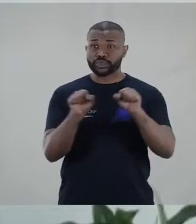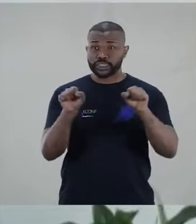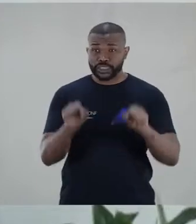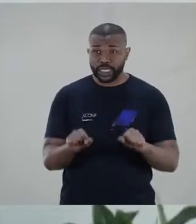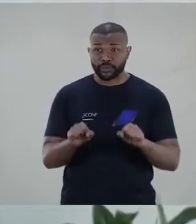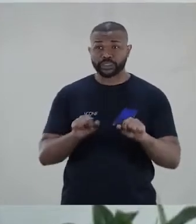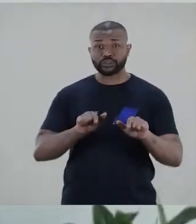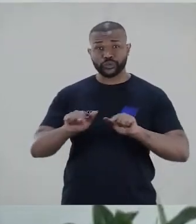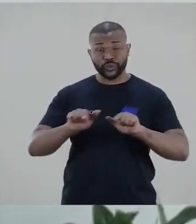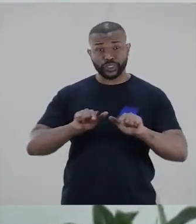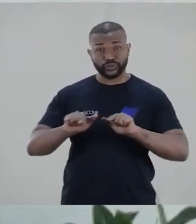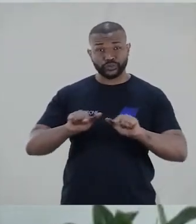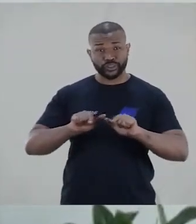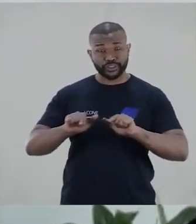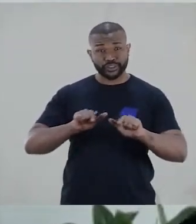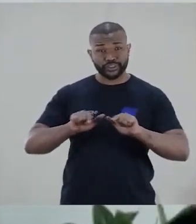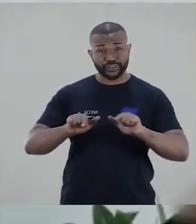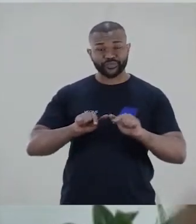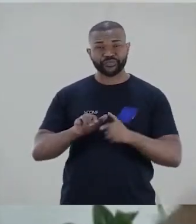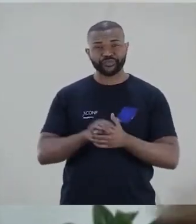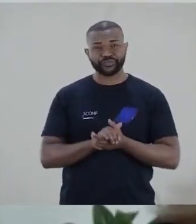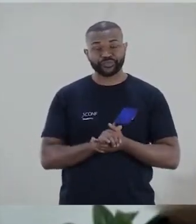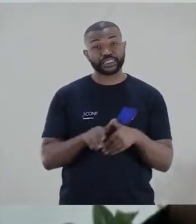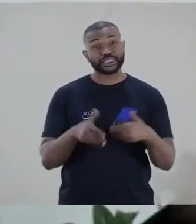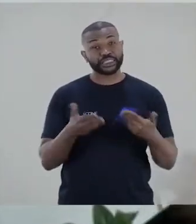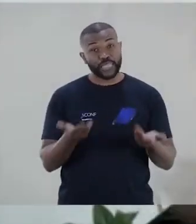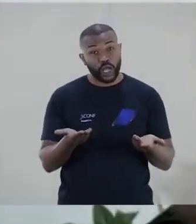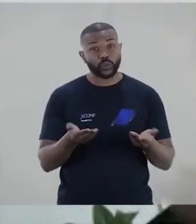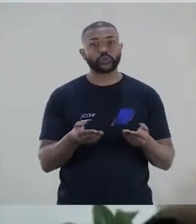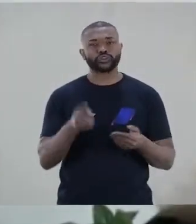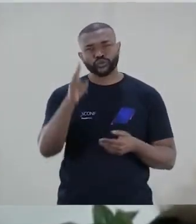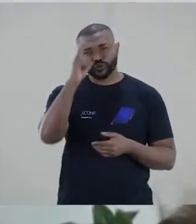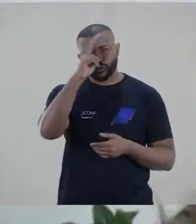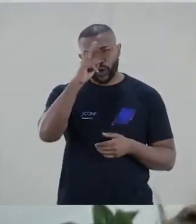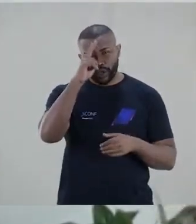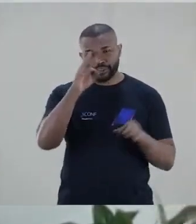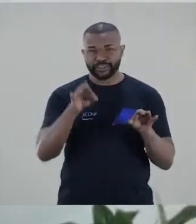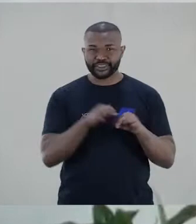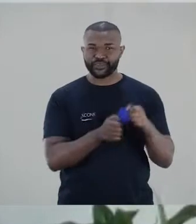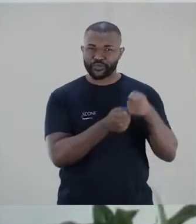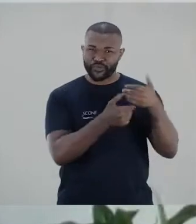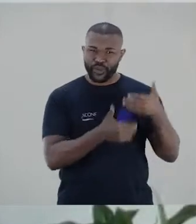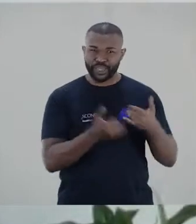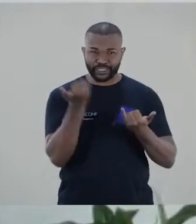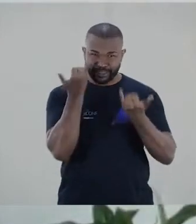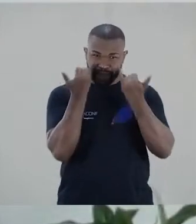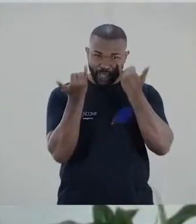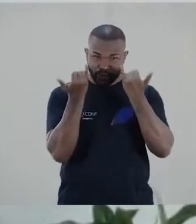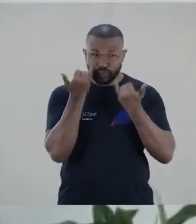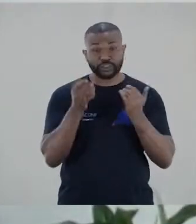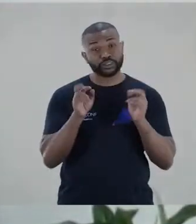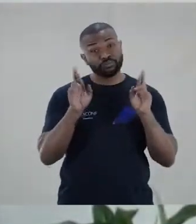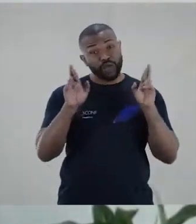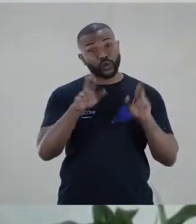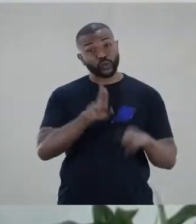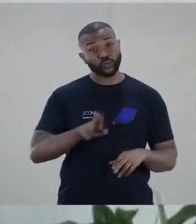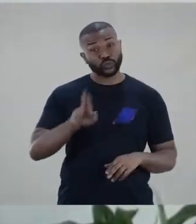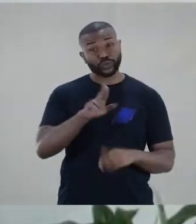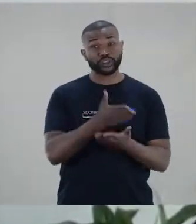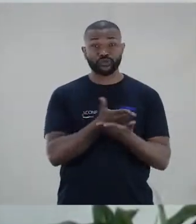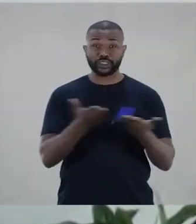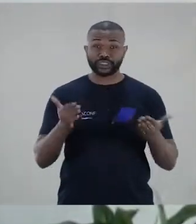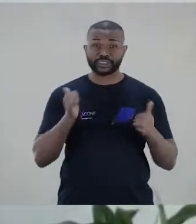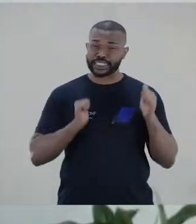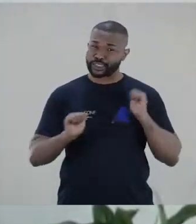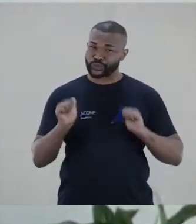So this was the story of the data mesh. Hope you find it useful. I'm excited to be in person with you in